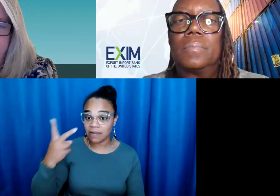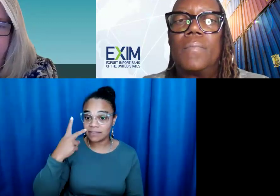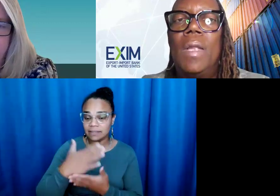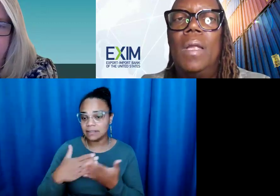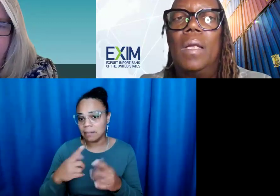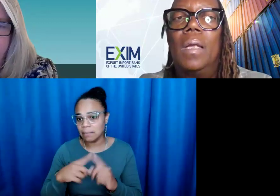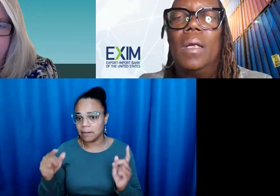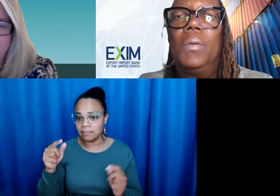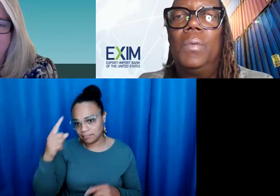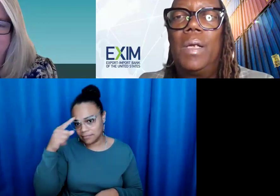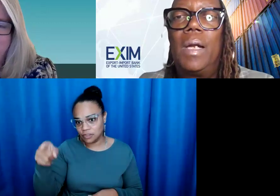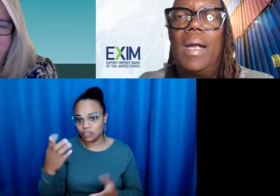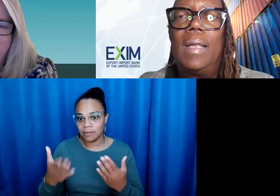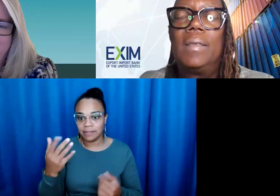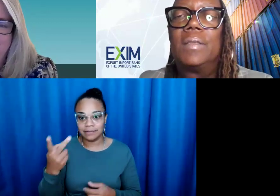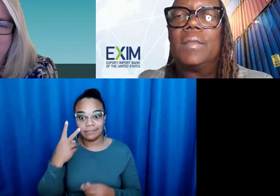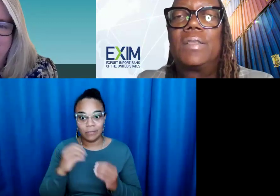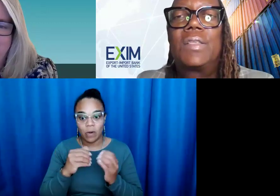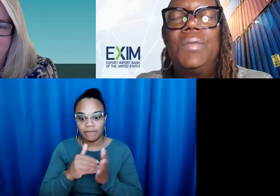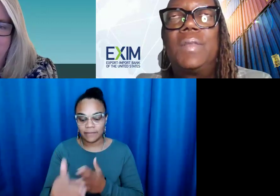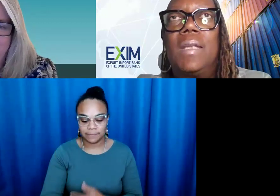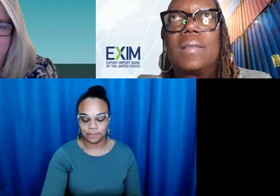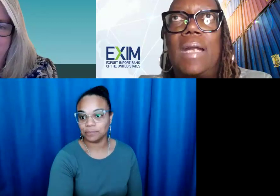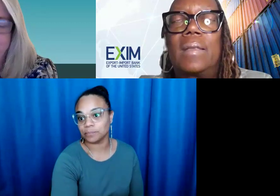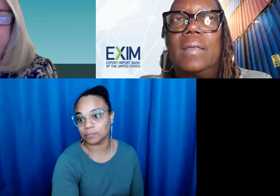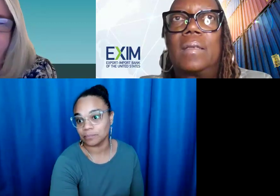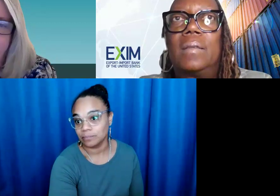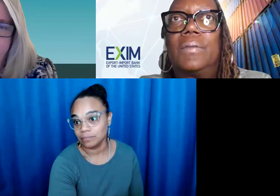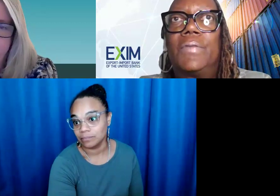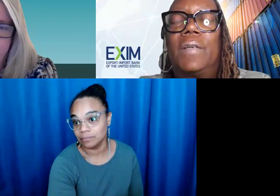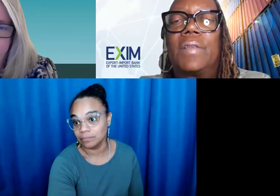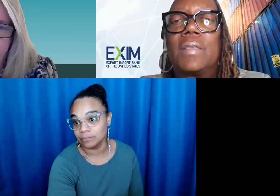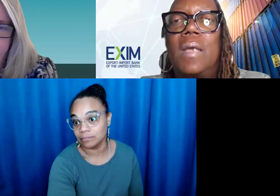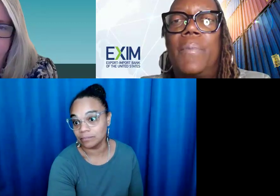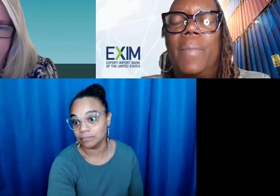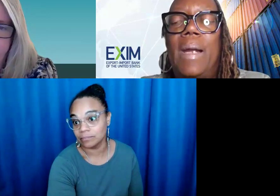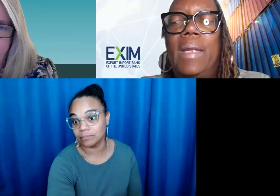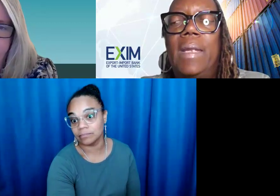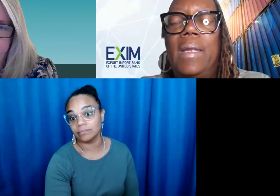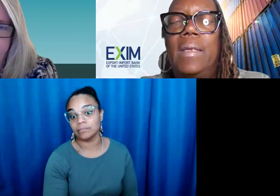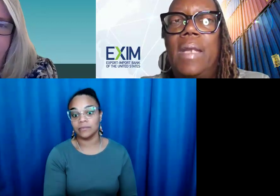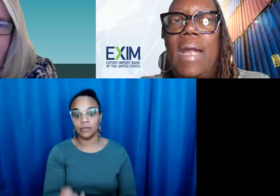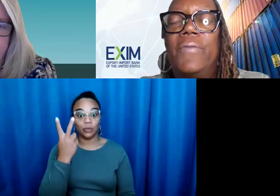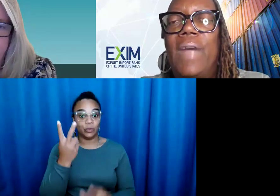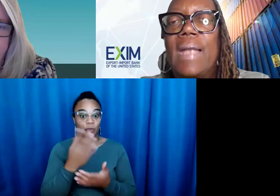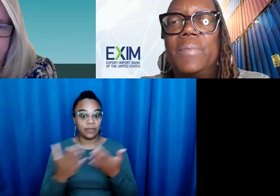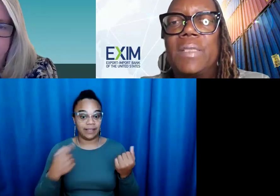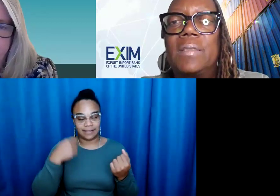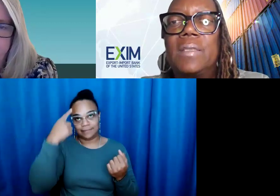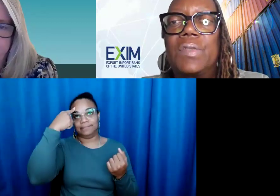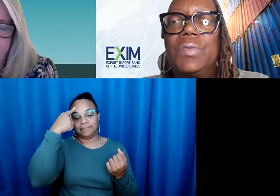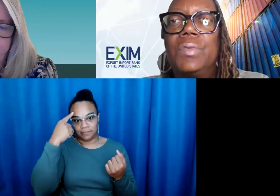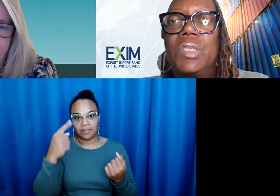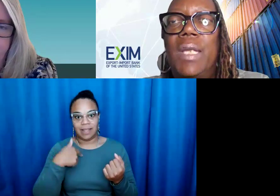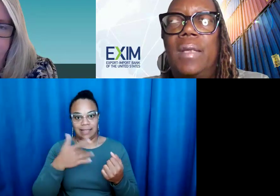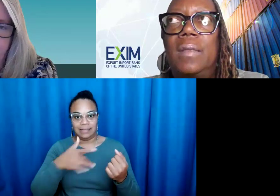I think she sees it more frequently. Well, the two things that I can think of off the top of my head, and I advise